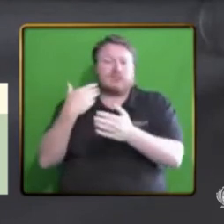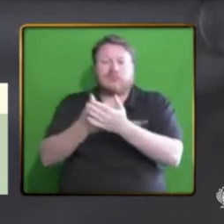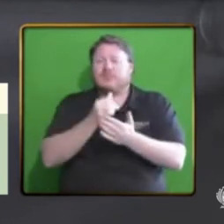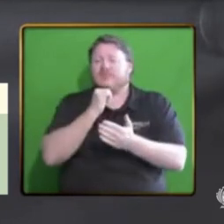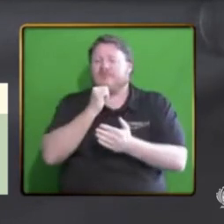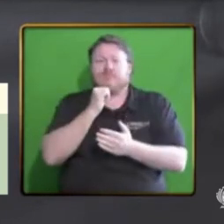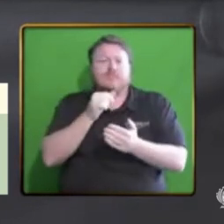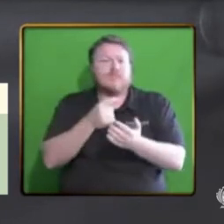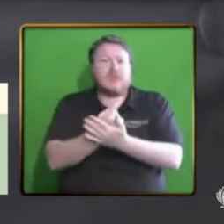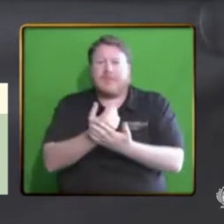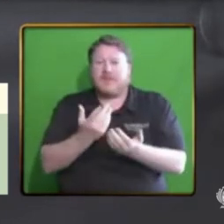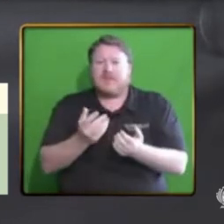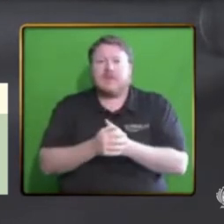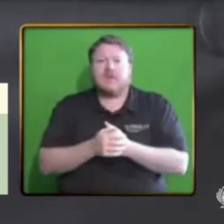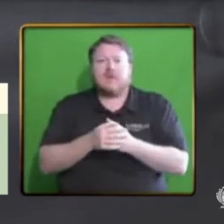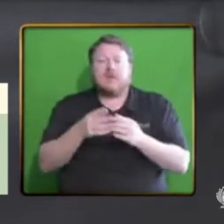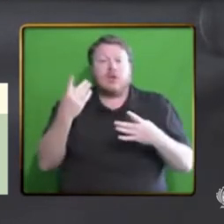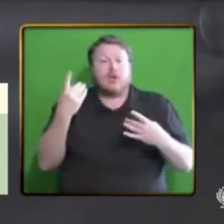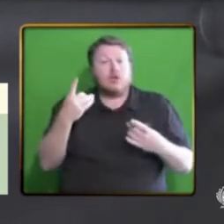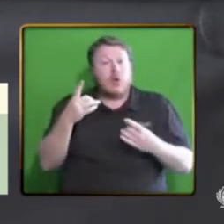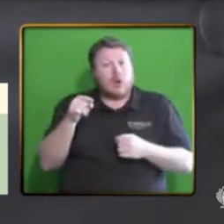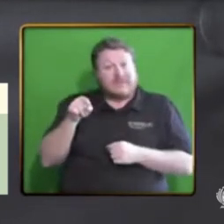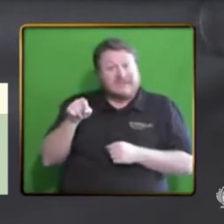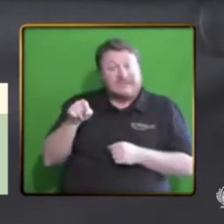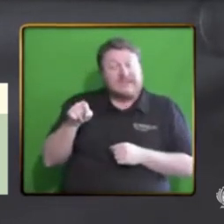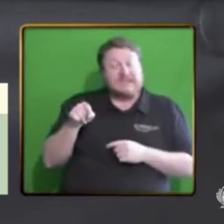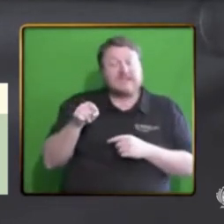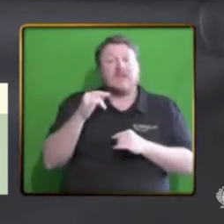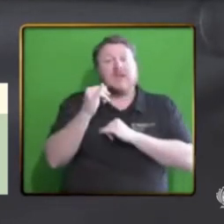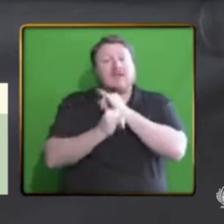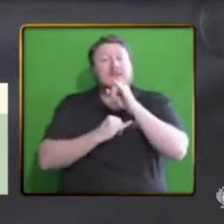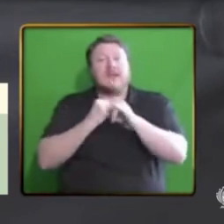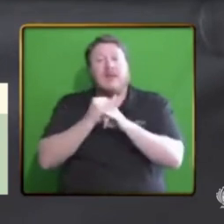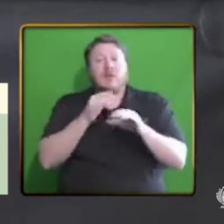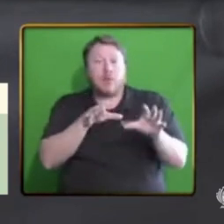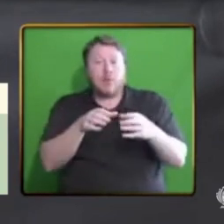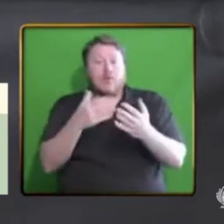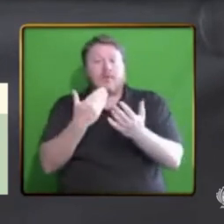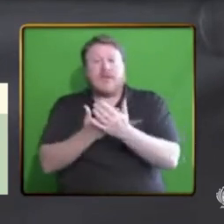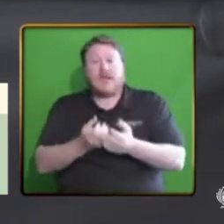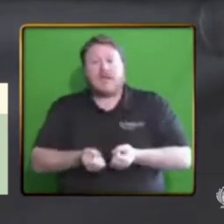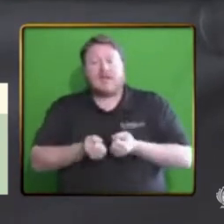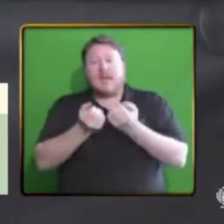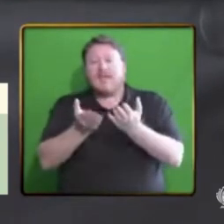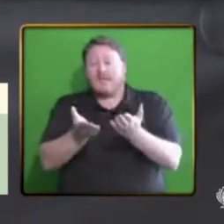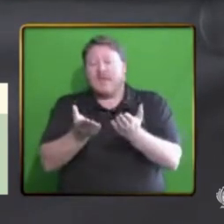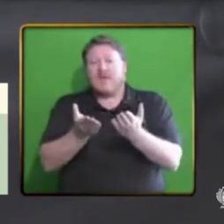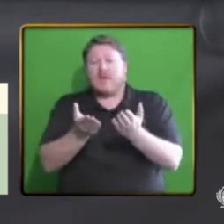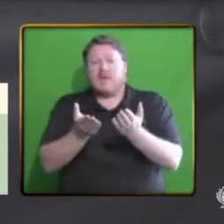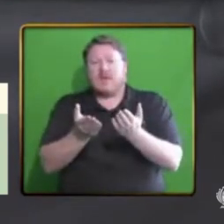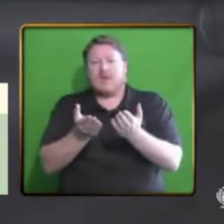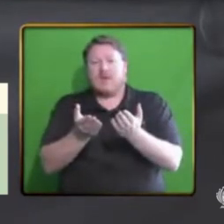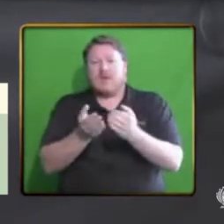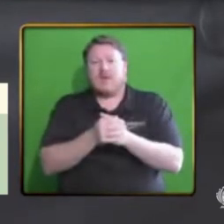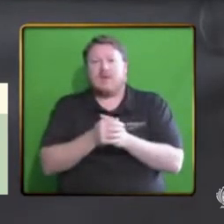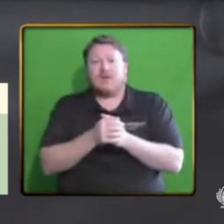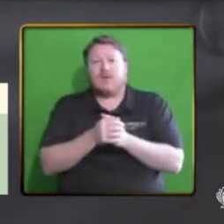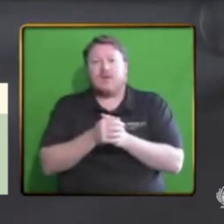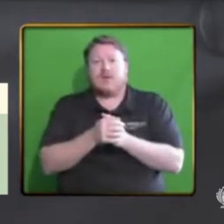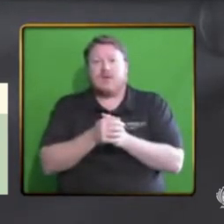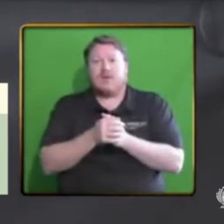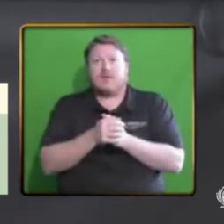to ensure that international institutions can deliver in the face